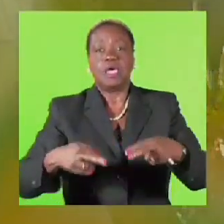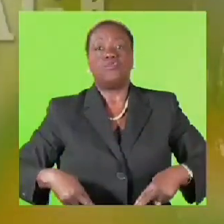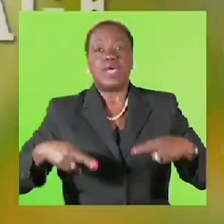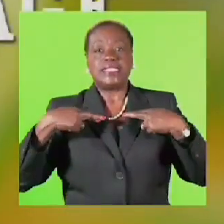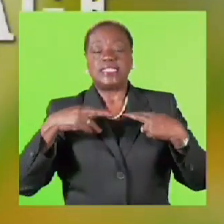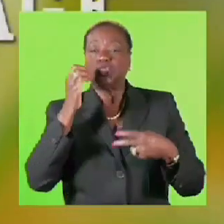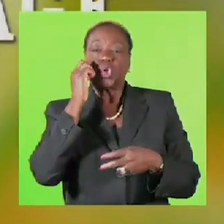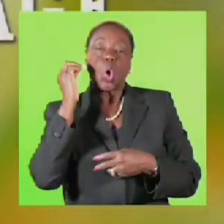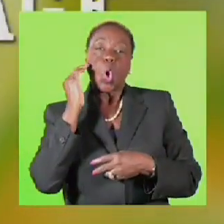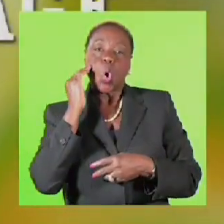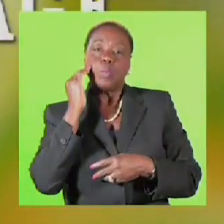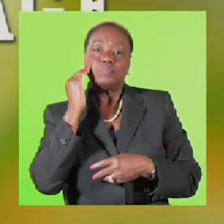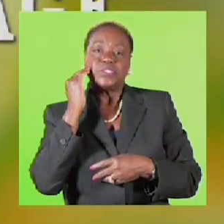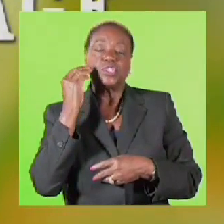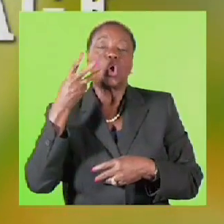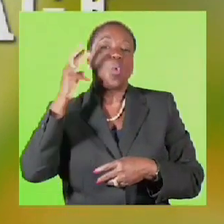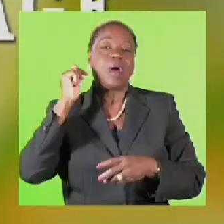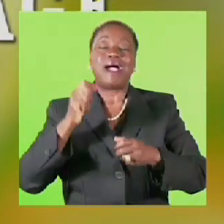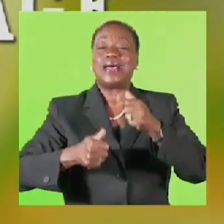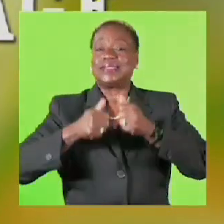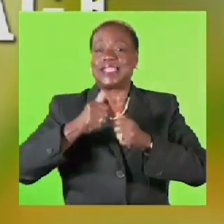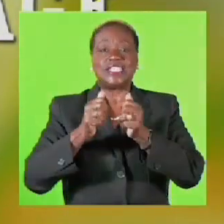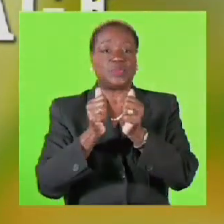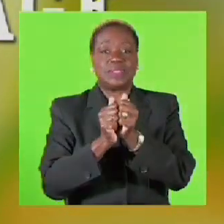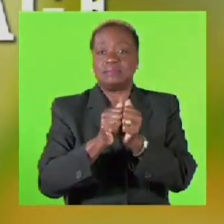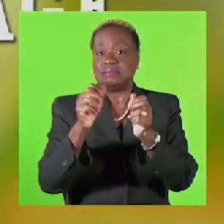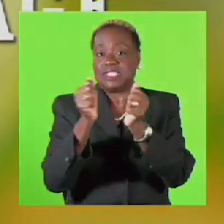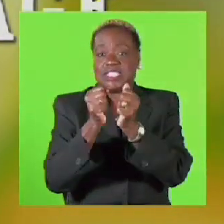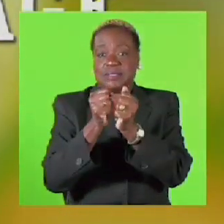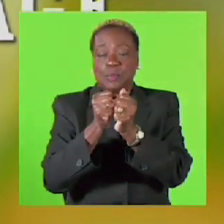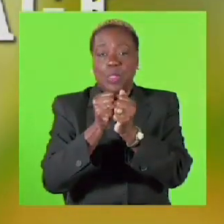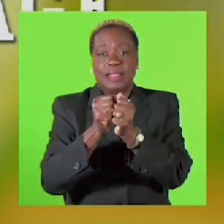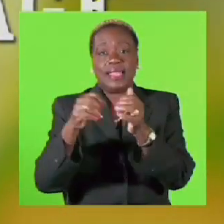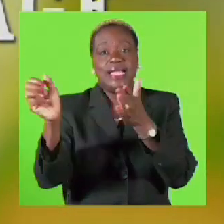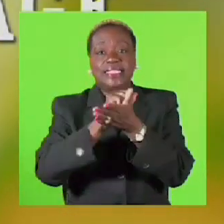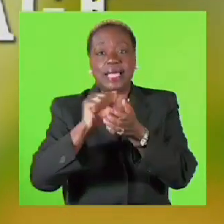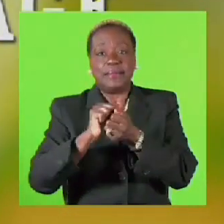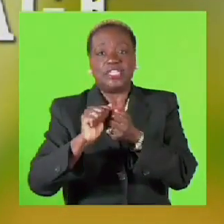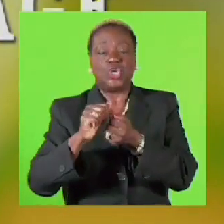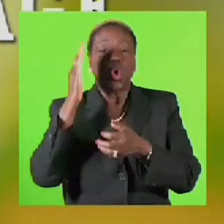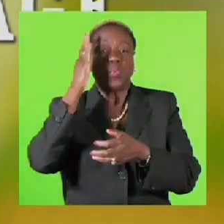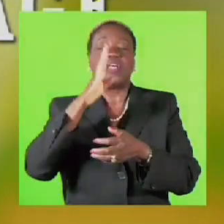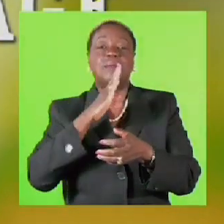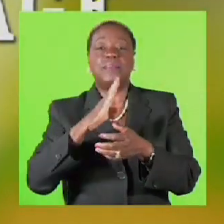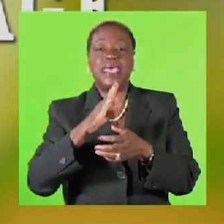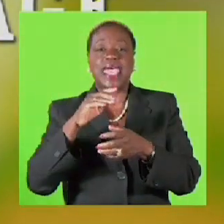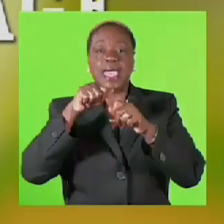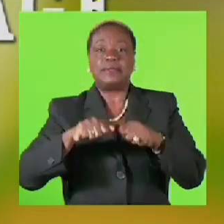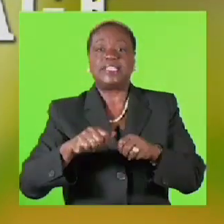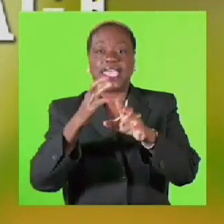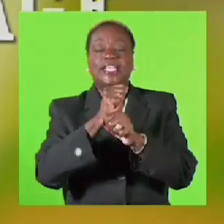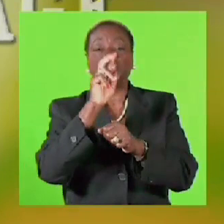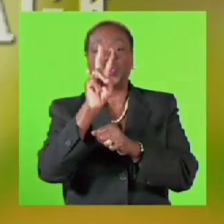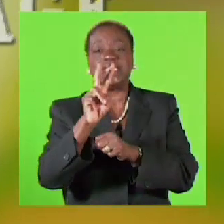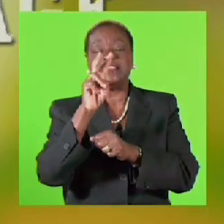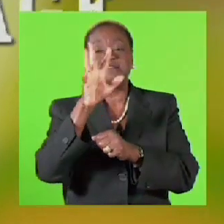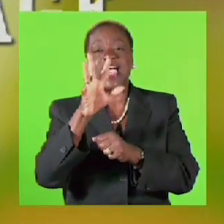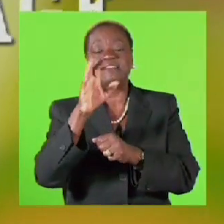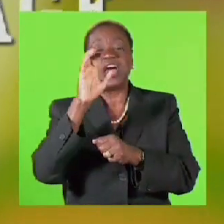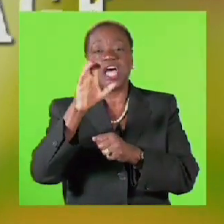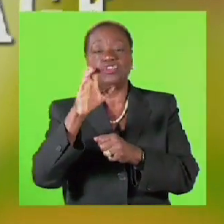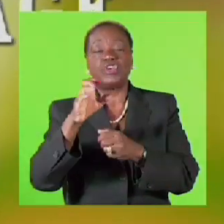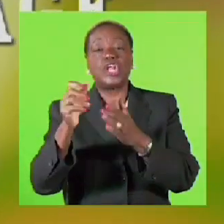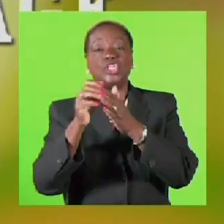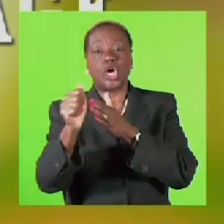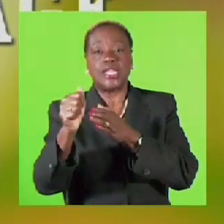Residents whose homes were assessed with minimal damage will be eligible for $2,500 in